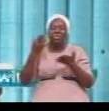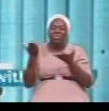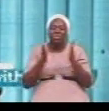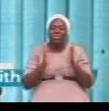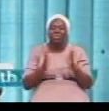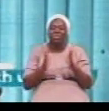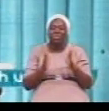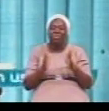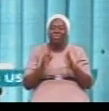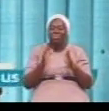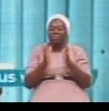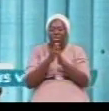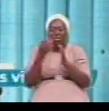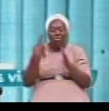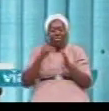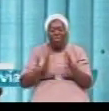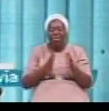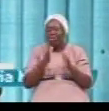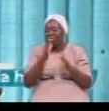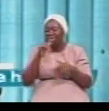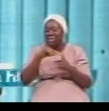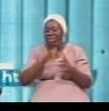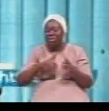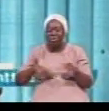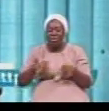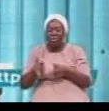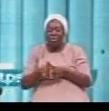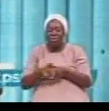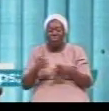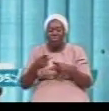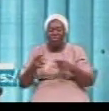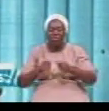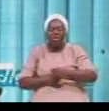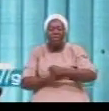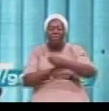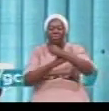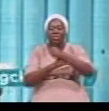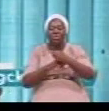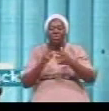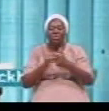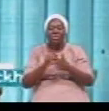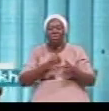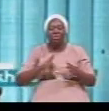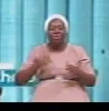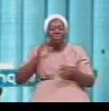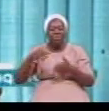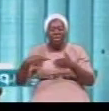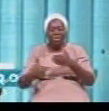Lord too. Ever supportive. The Lord will continue to renew our strength.